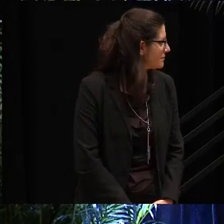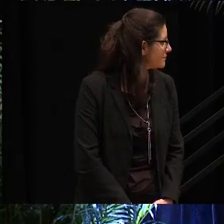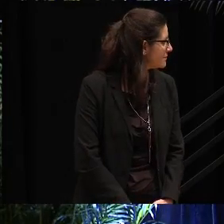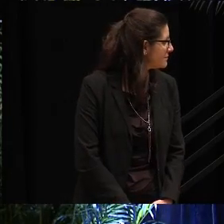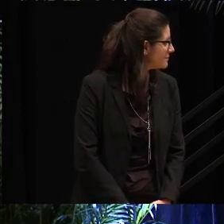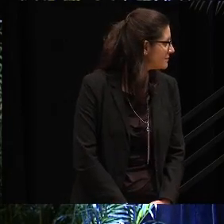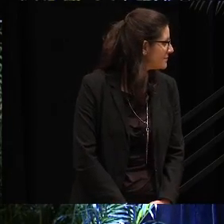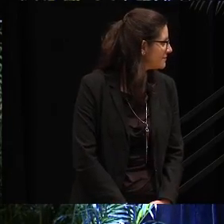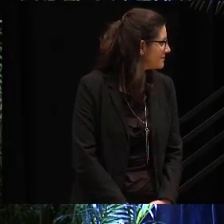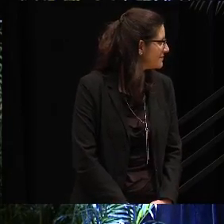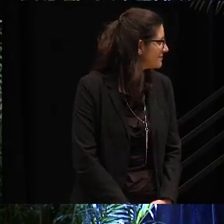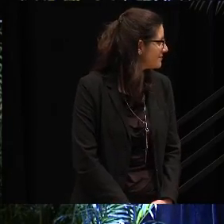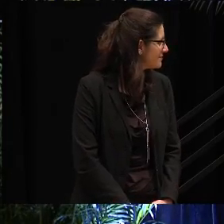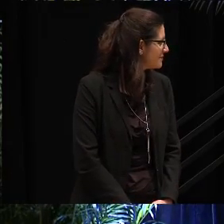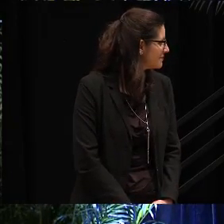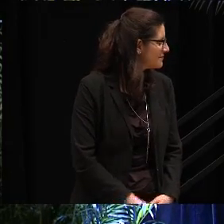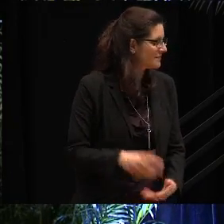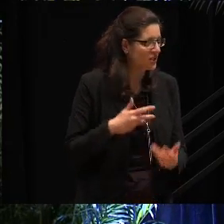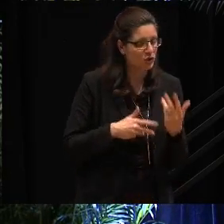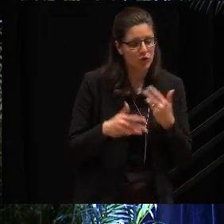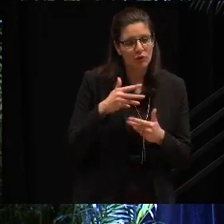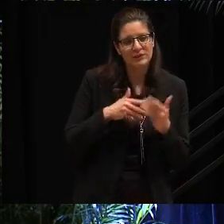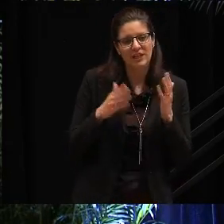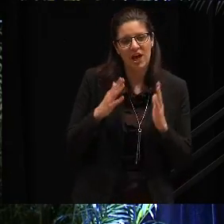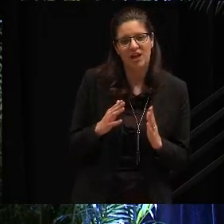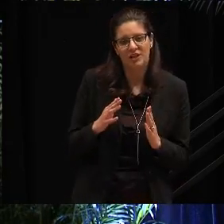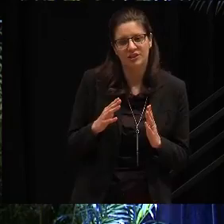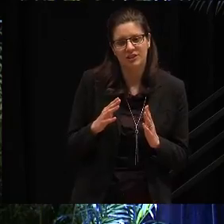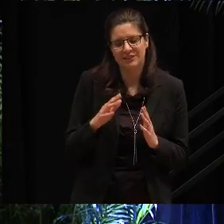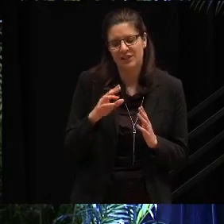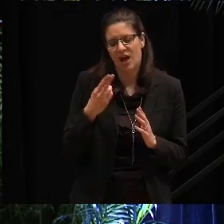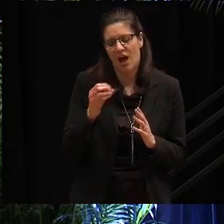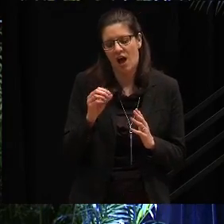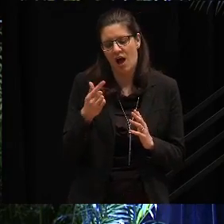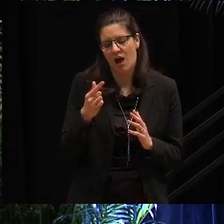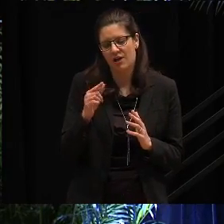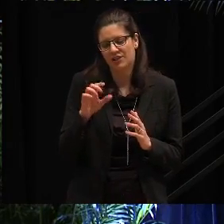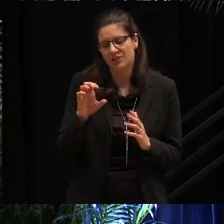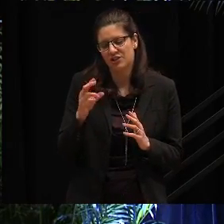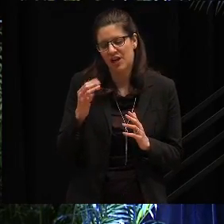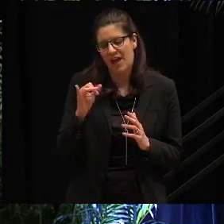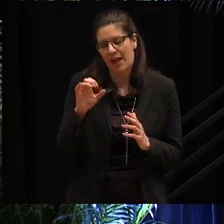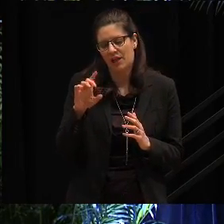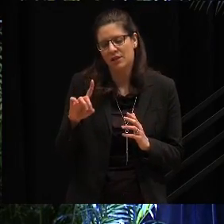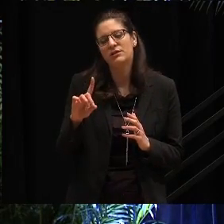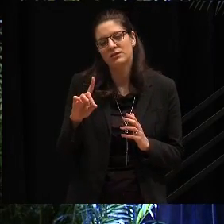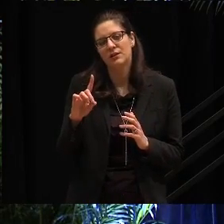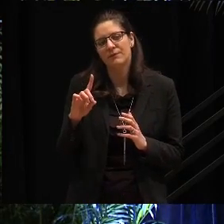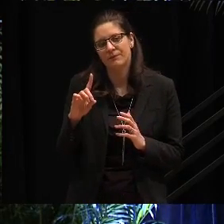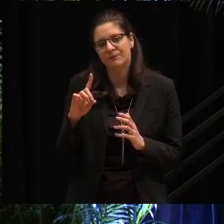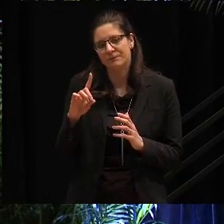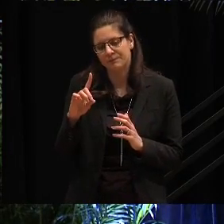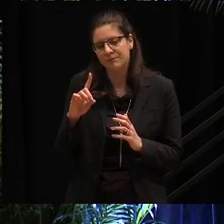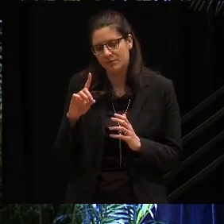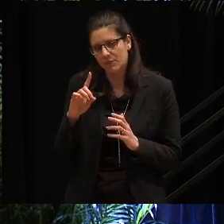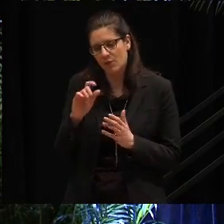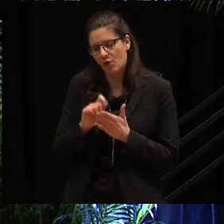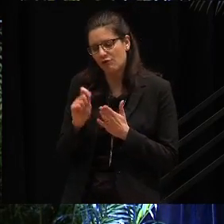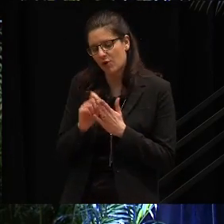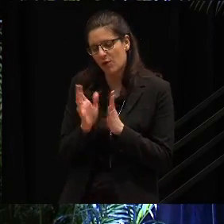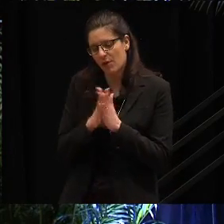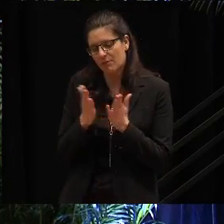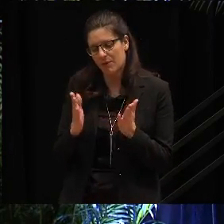a sociologist, Arlie Hochschild, has written a book called Strangers in Their Own Land, looking at Tea Party Republicans and